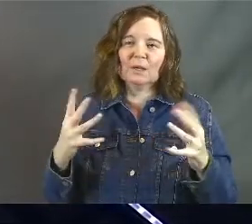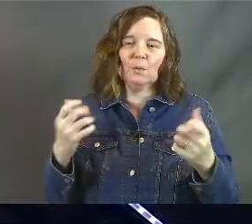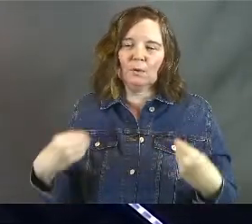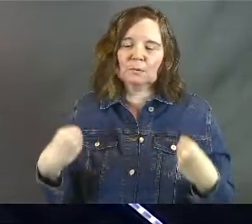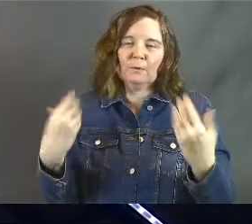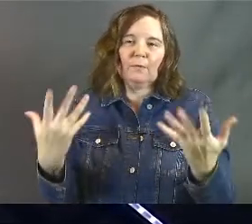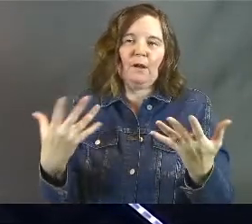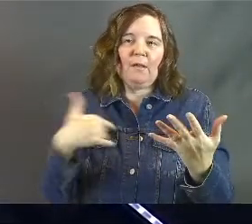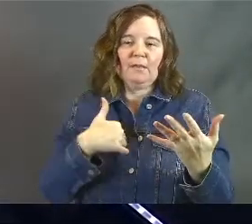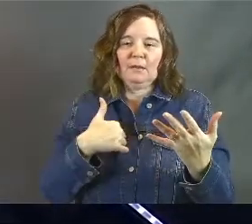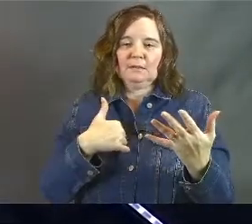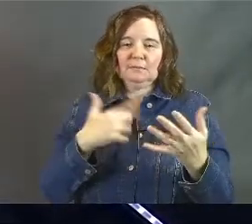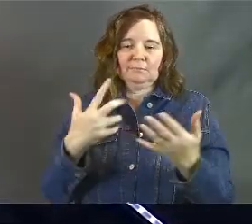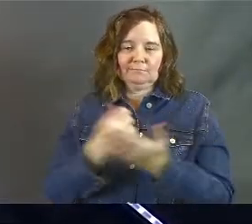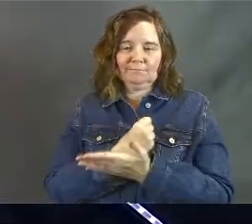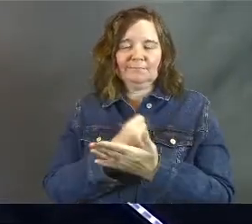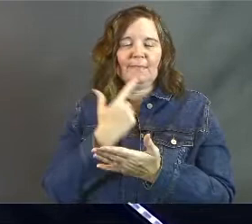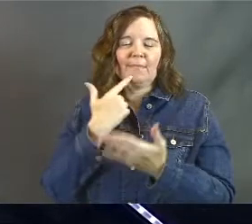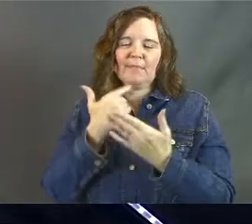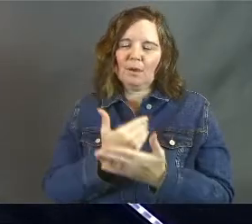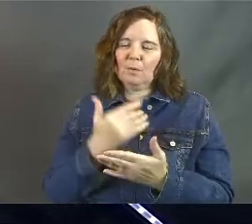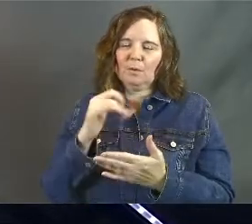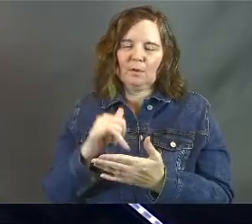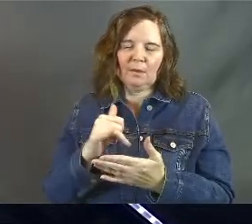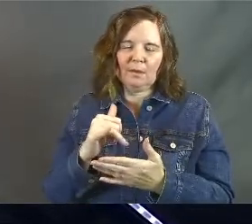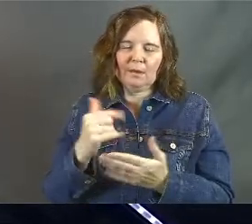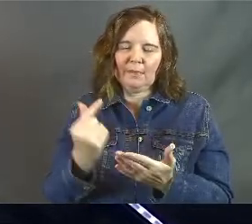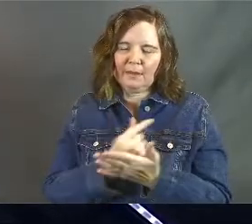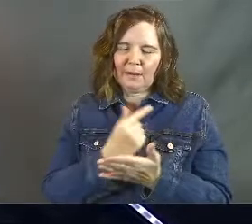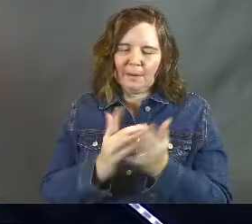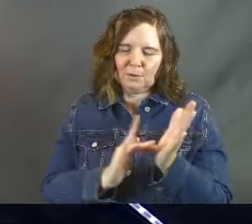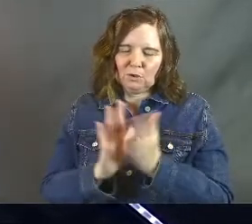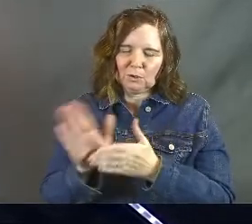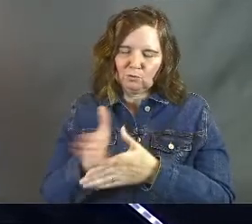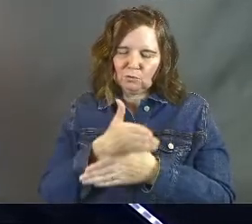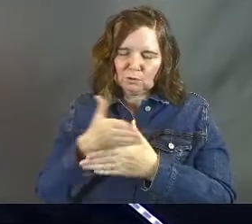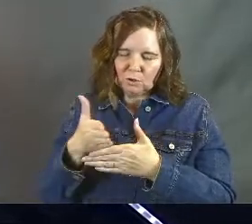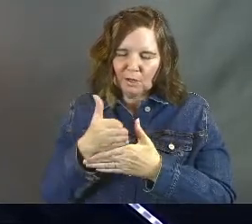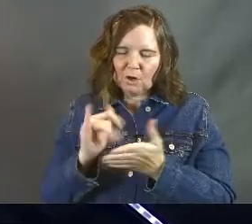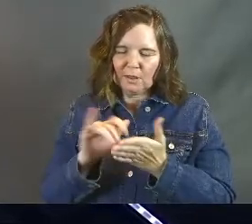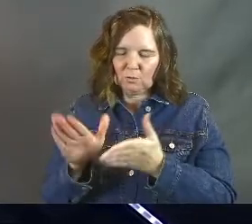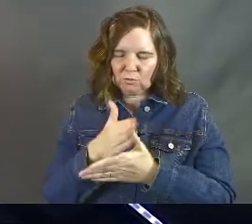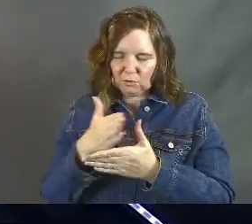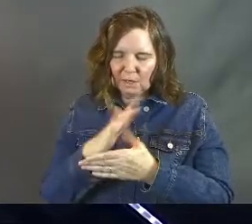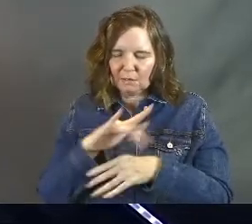to provide this opportunity for kids. We thank you that the gospel of Jesus was shared, and that it